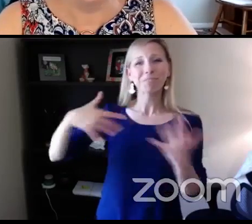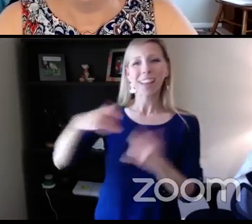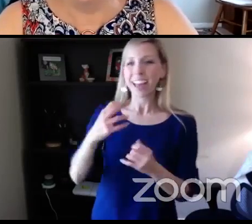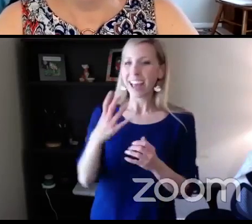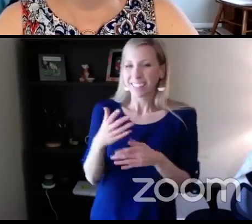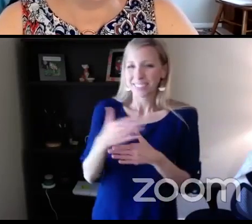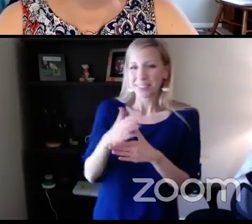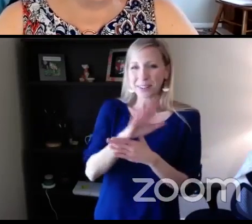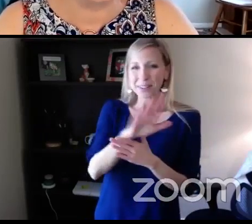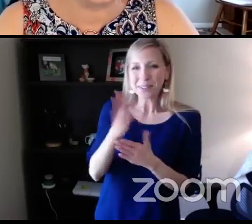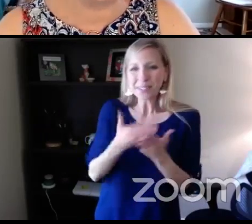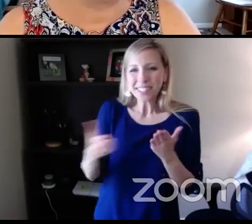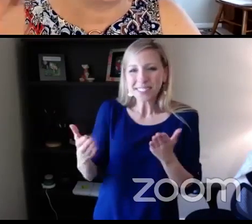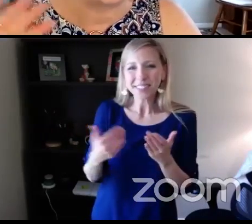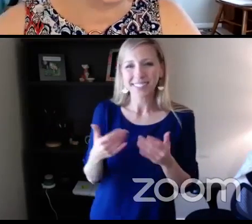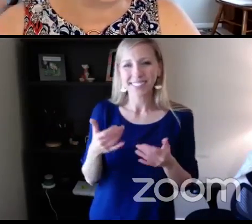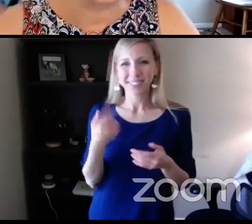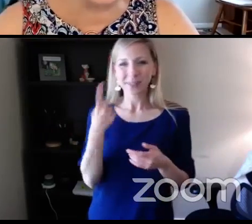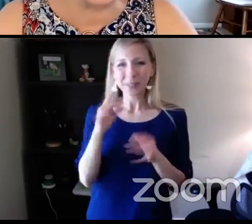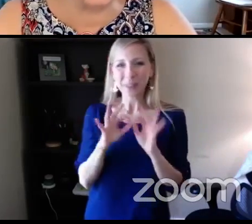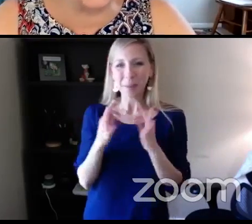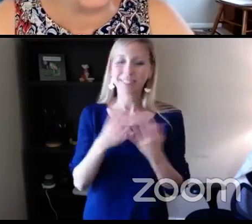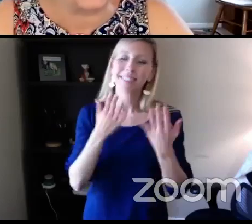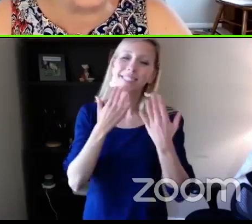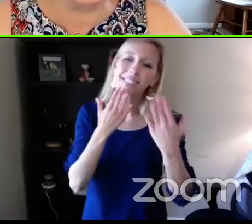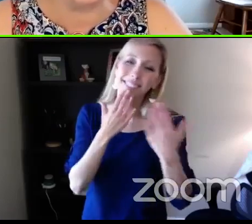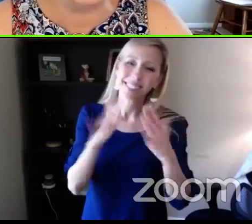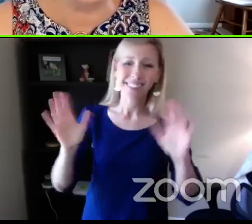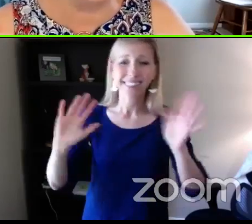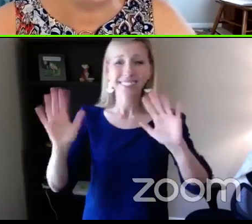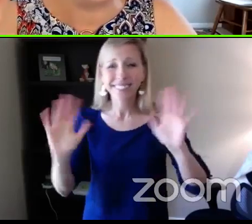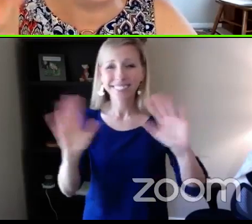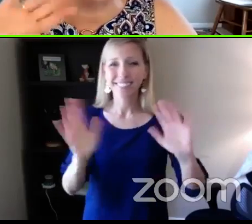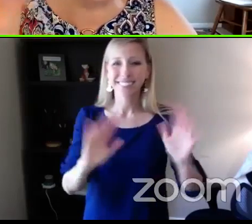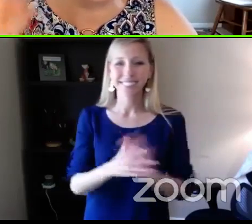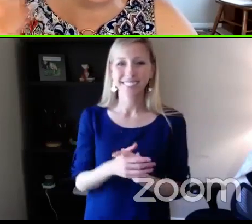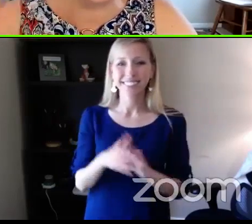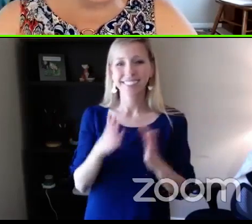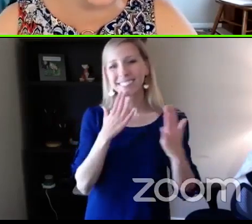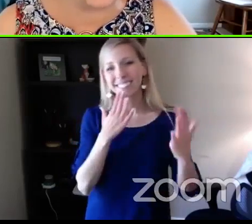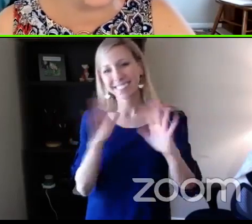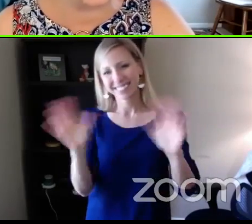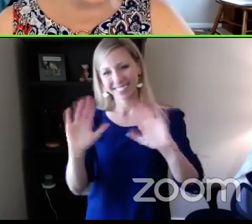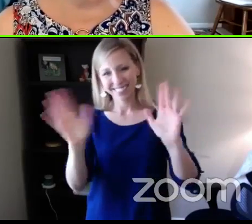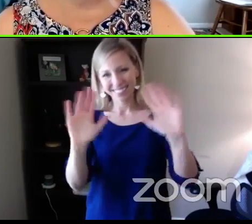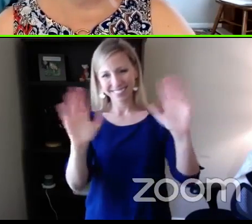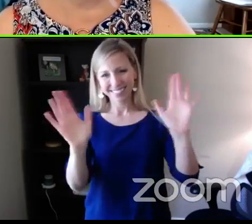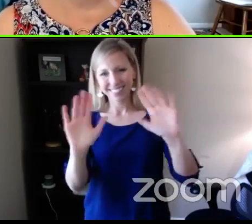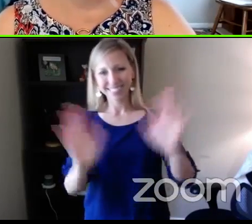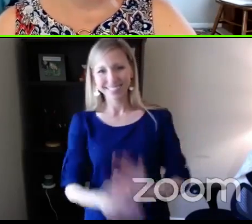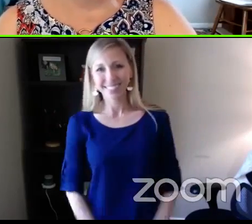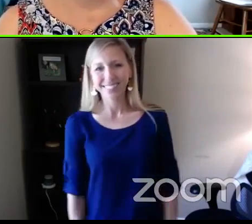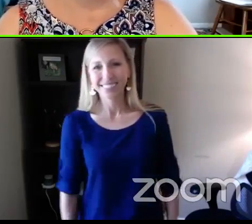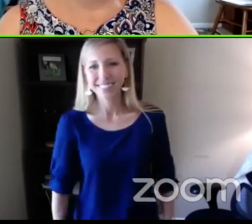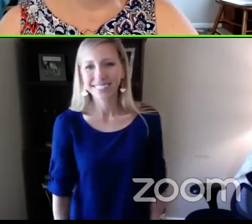of our families. Sounds great. Thank you for having us. One and all. Bye. Thank you so much. Bye-bye.